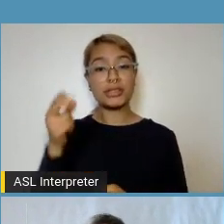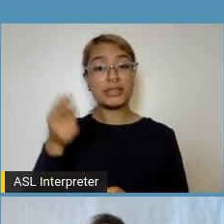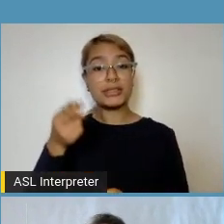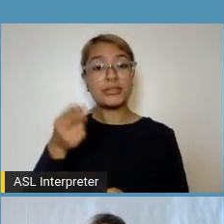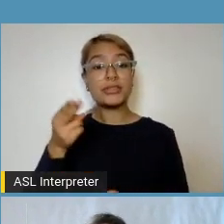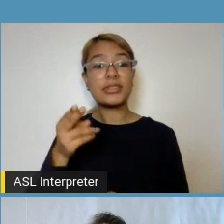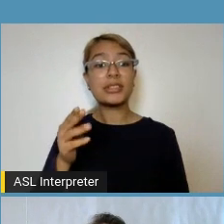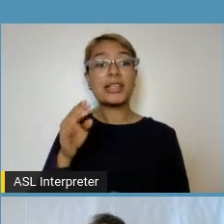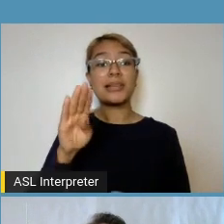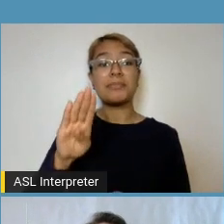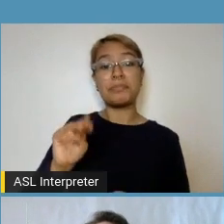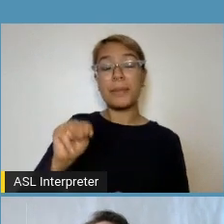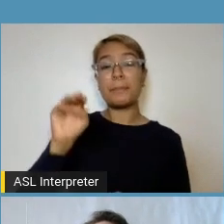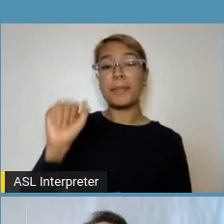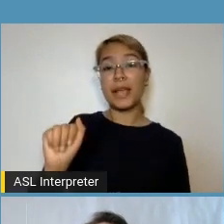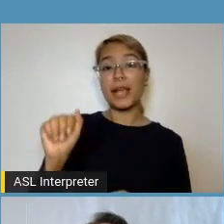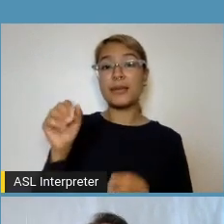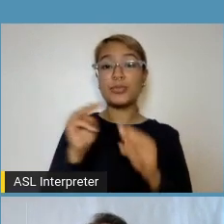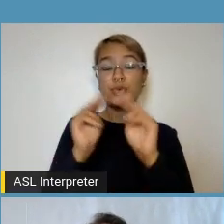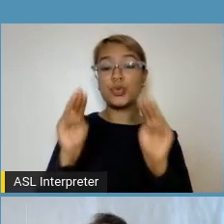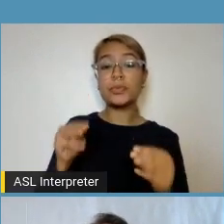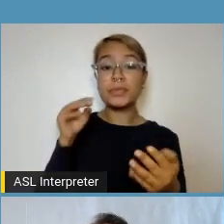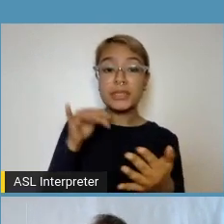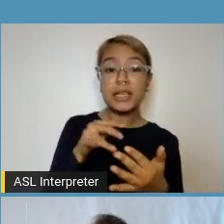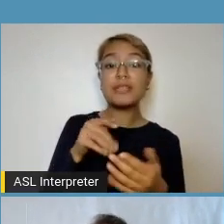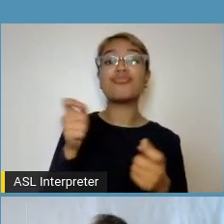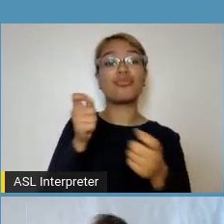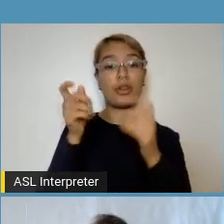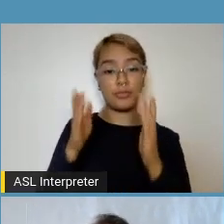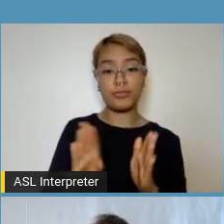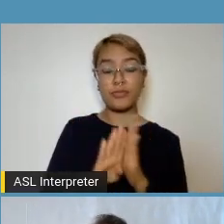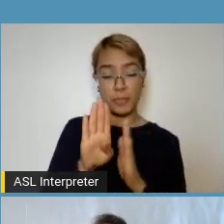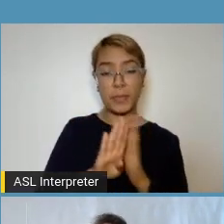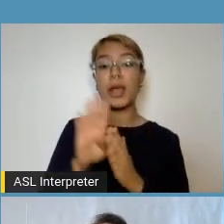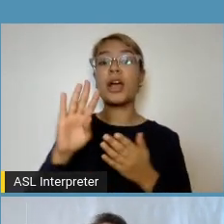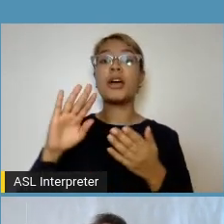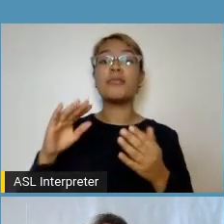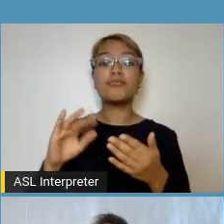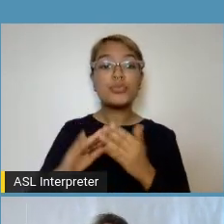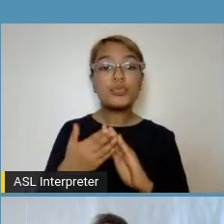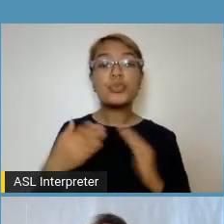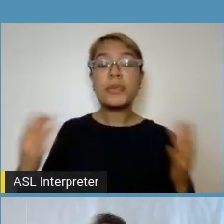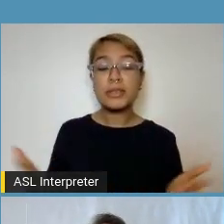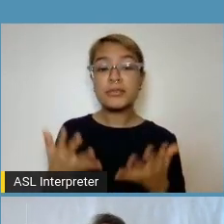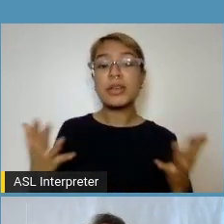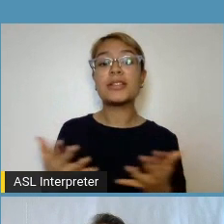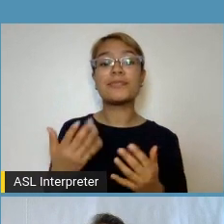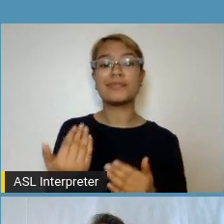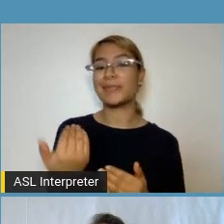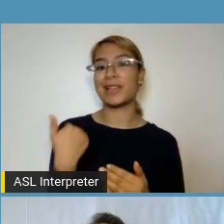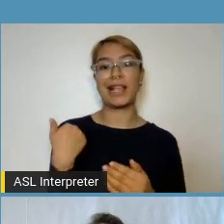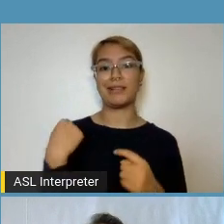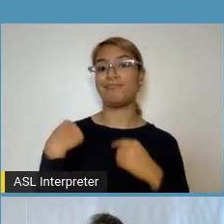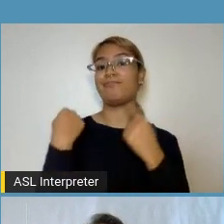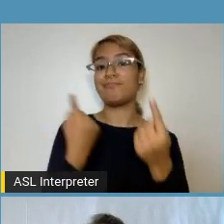Studies, and Director of Development and Community Engagement at the Dykeman Farm House Museum for the last four years.